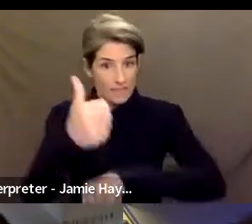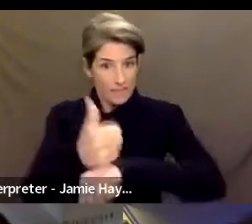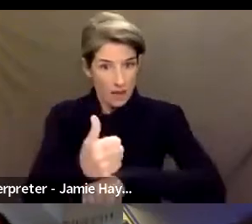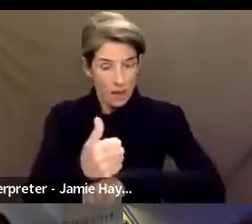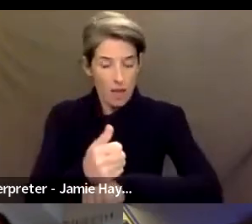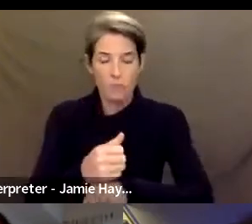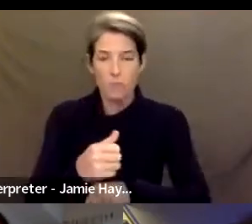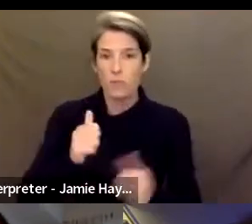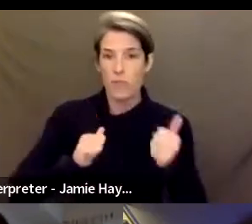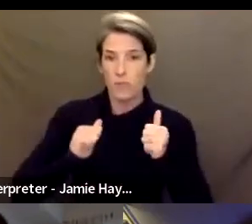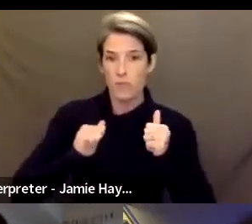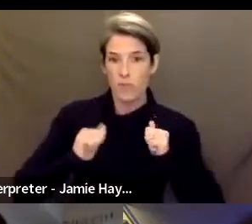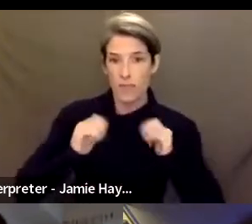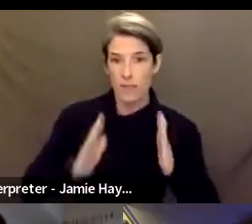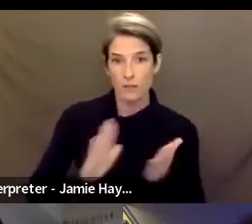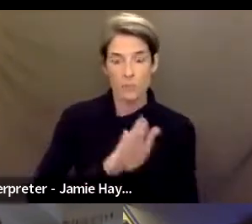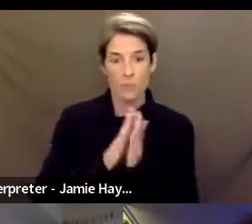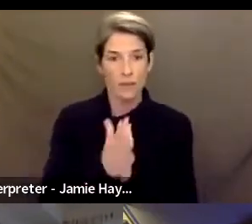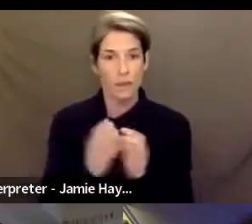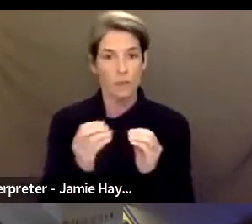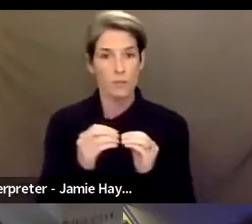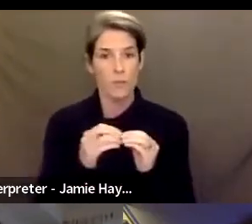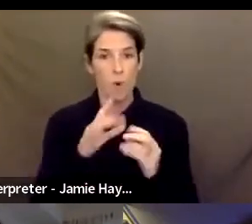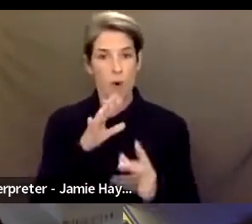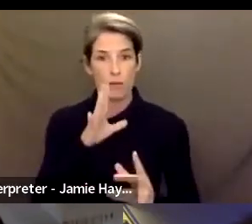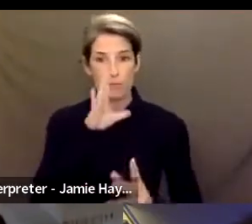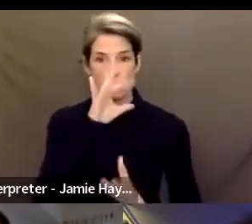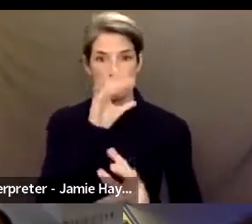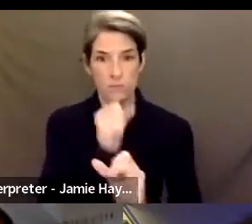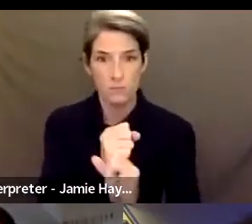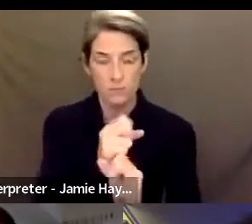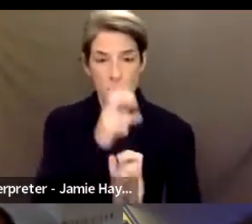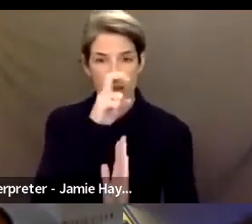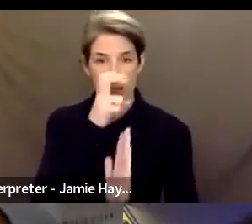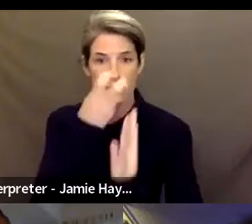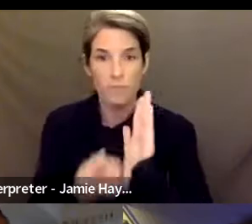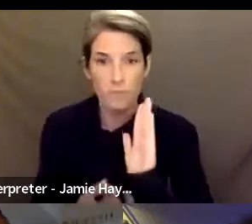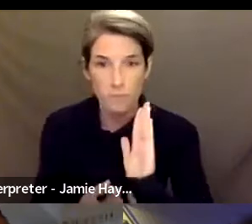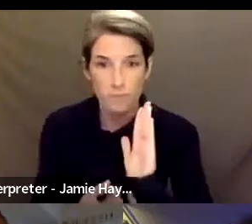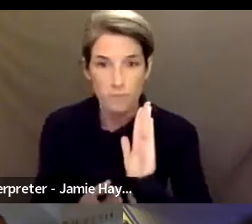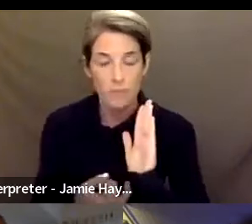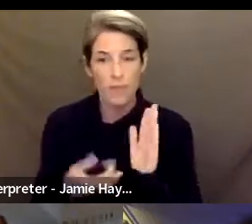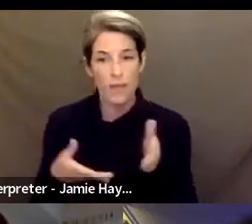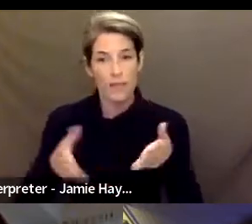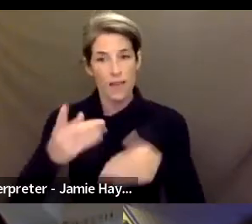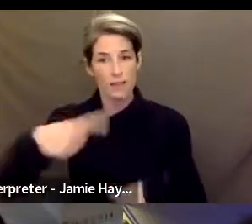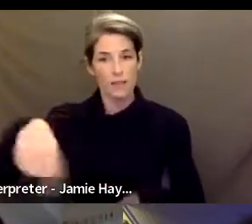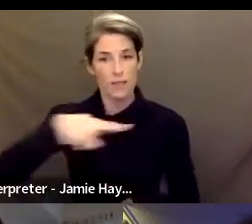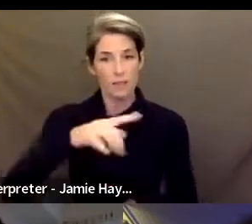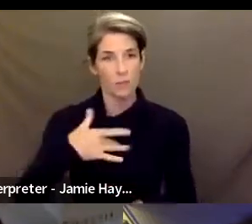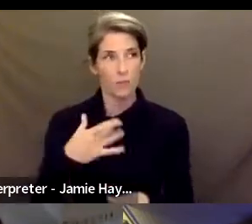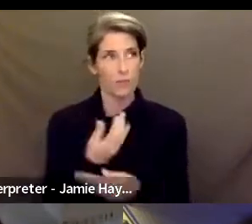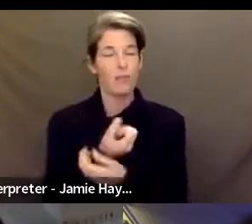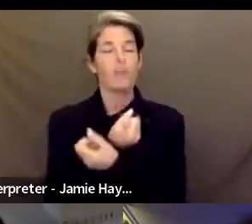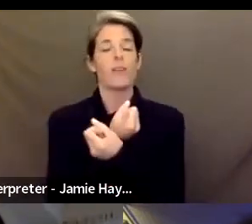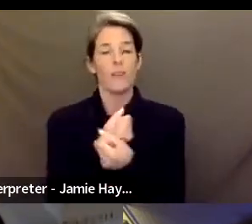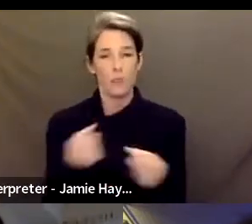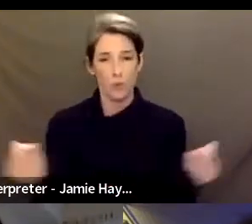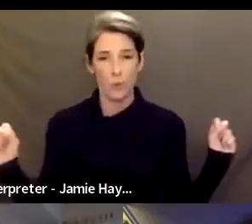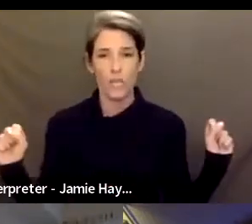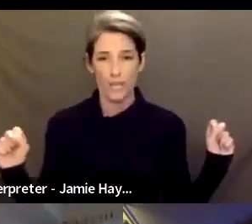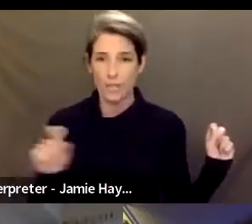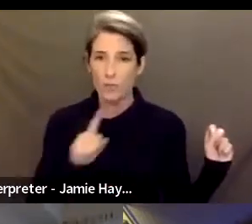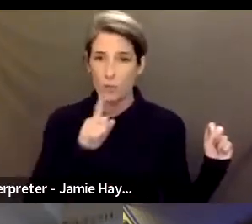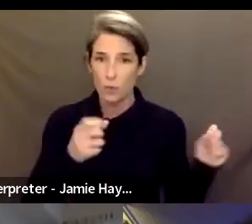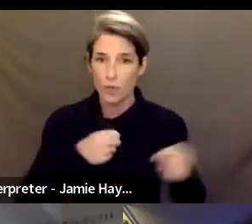much more engaged, right? And it allows them to be that much more free with their